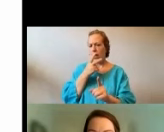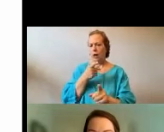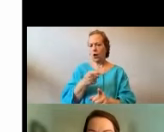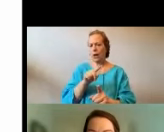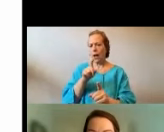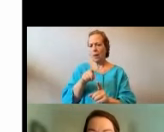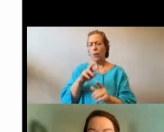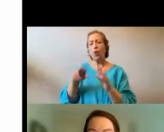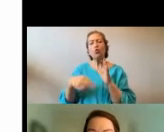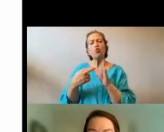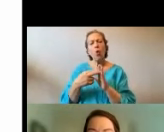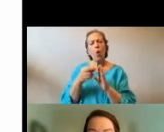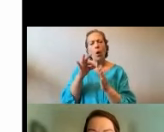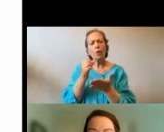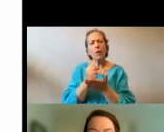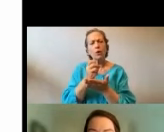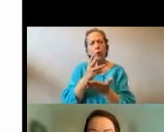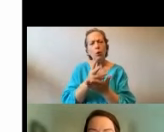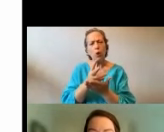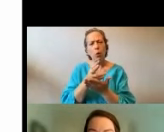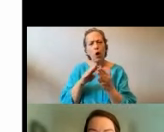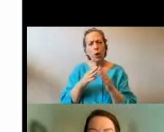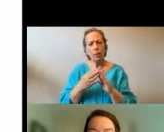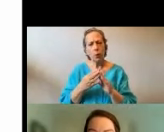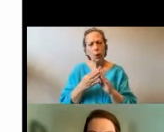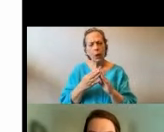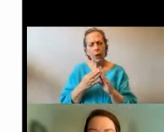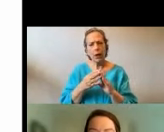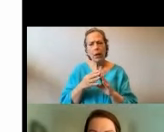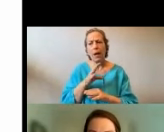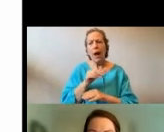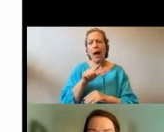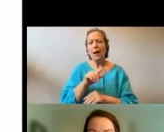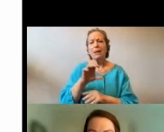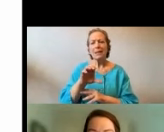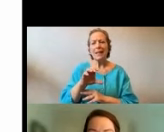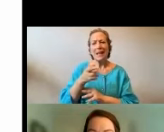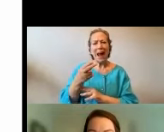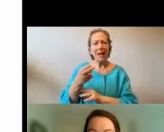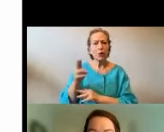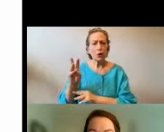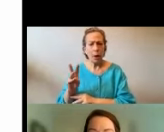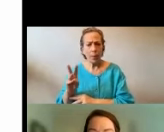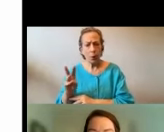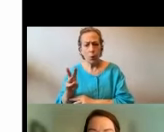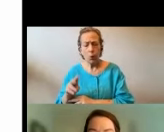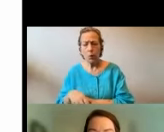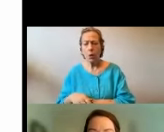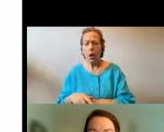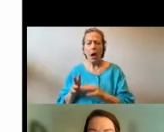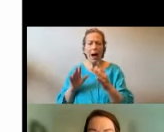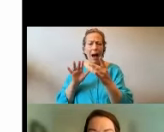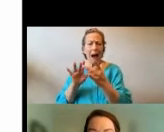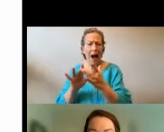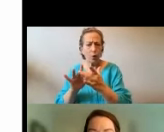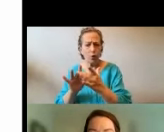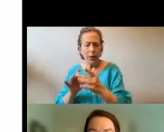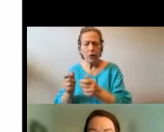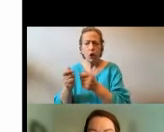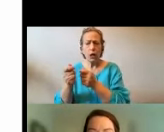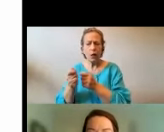the social work community has played and those who are CHWs and working on outreach and enrollment to really talk to, because they are